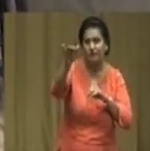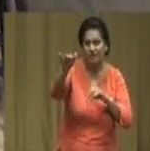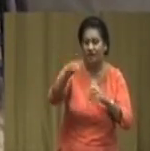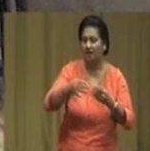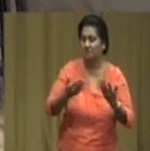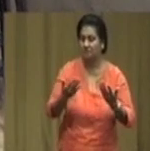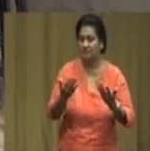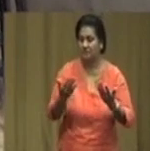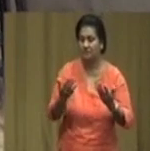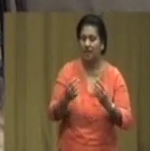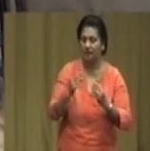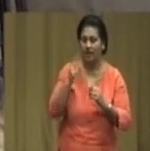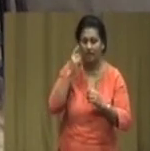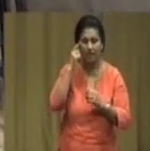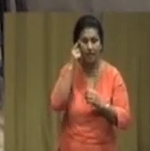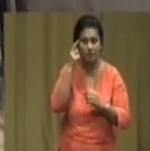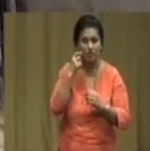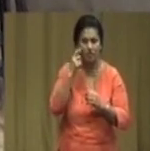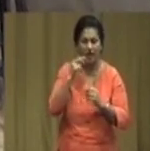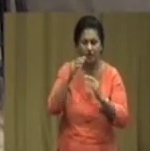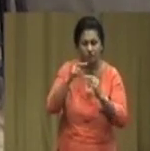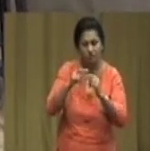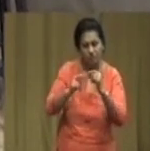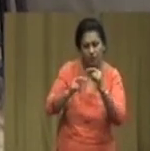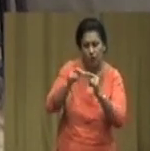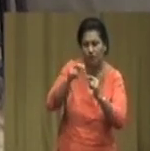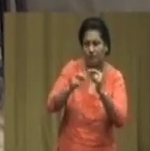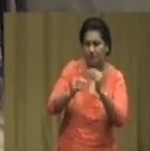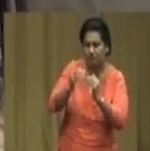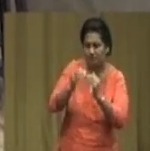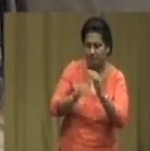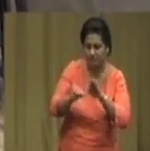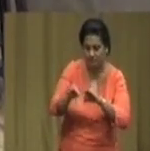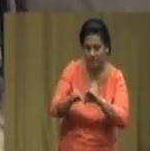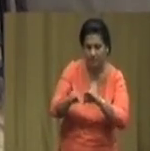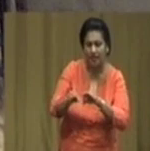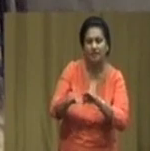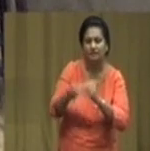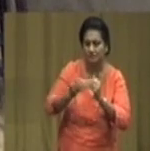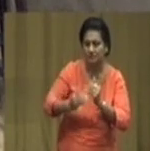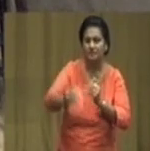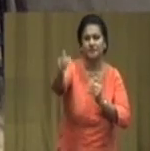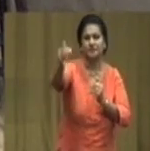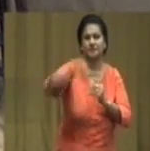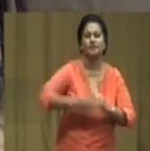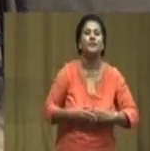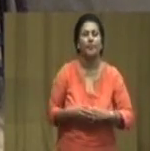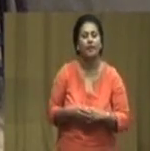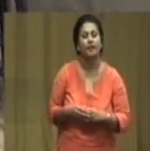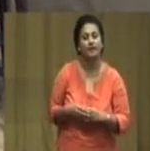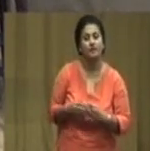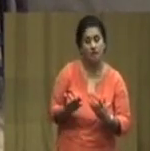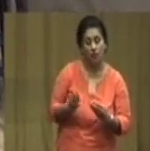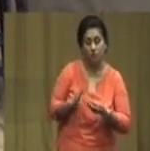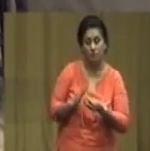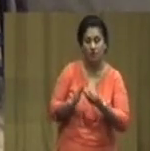years as a strategic plan and to try and predict all the steps that we need to take along the way. In this fast-moving space like